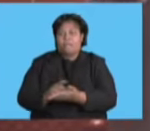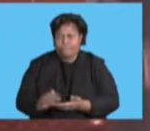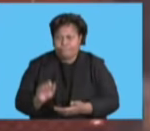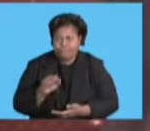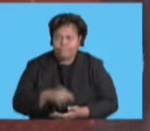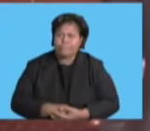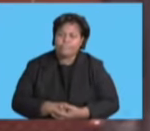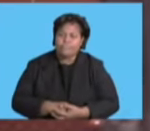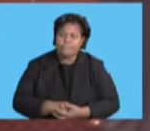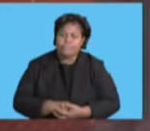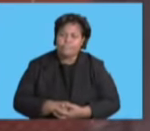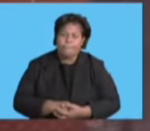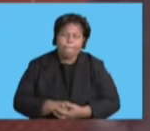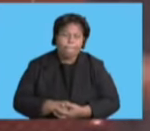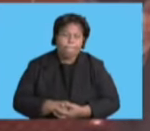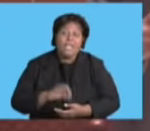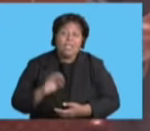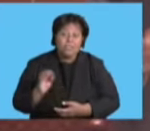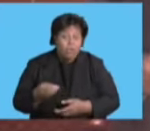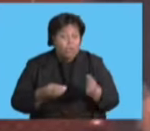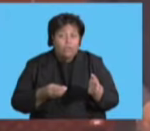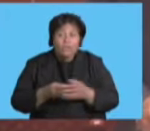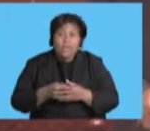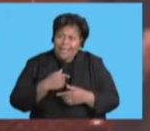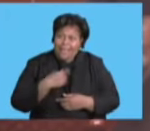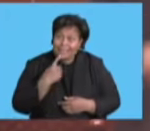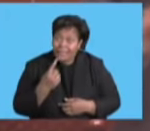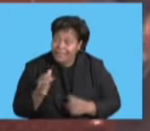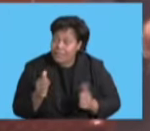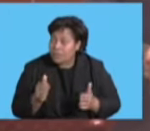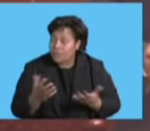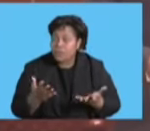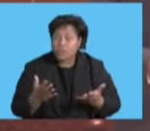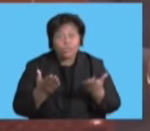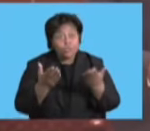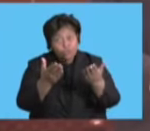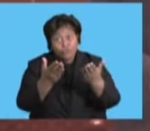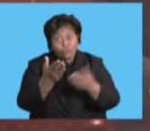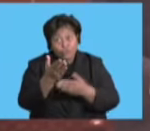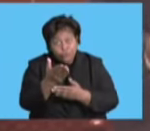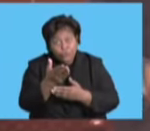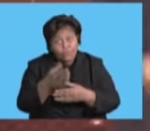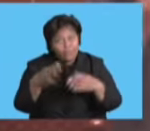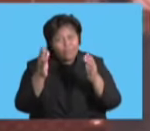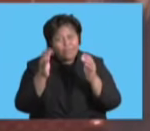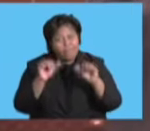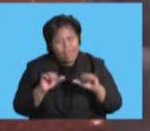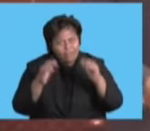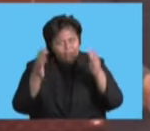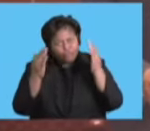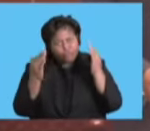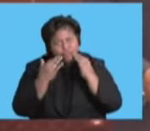Mr. Speaker, as they say, the standard you fail to meet is your new